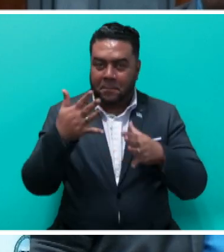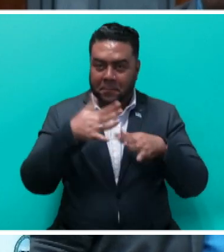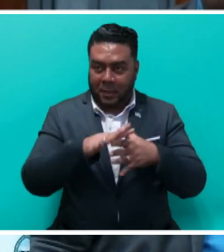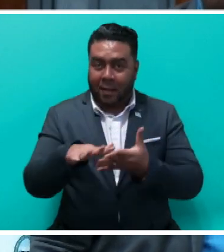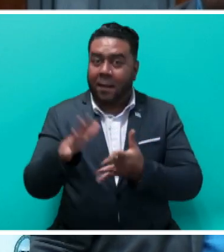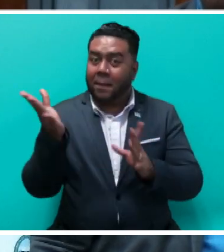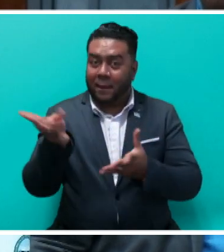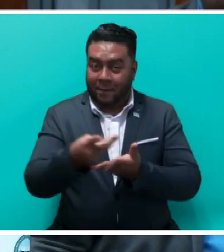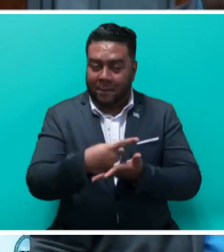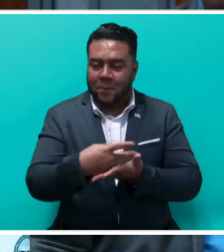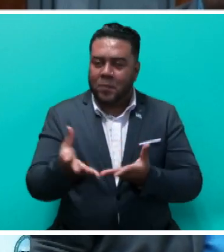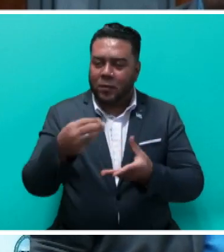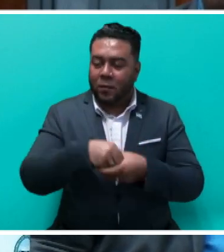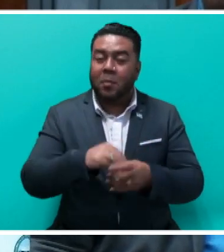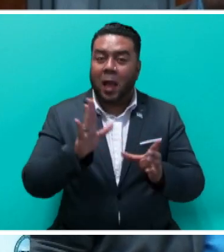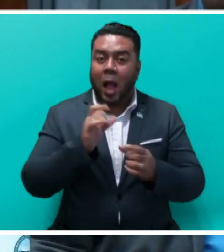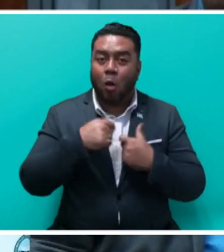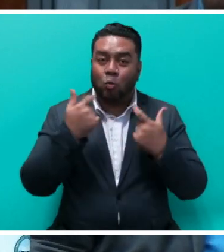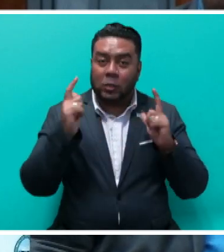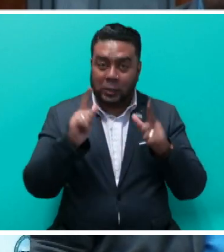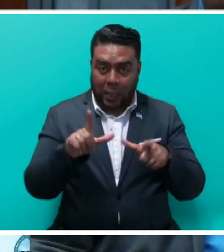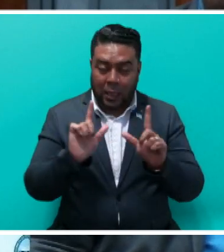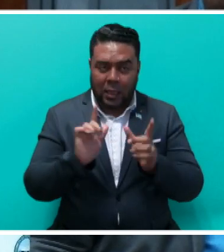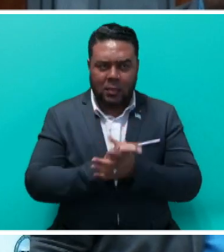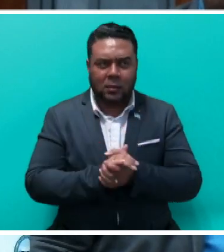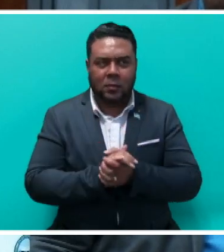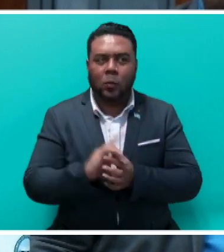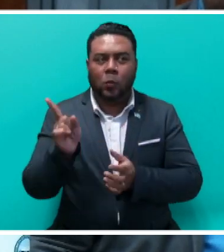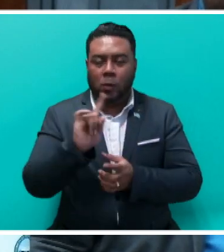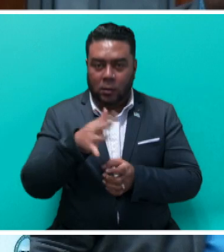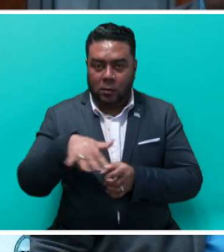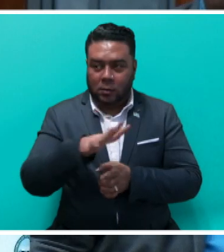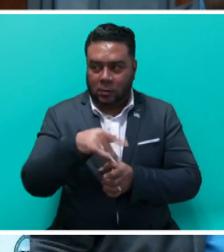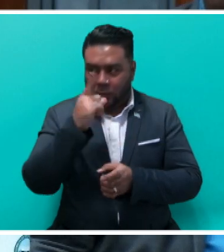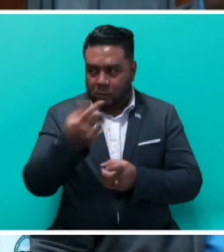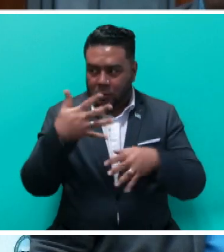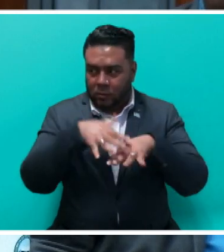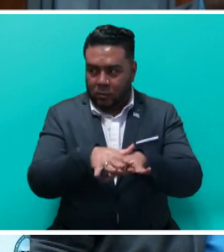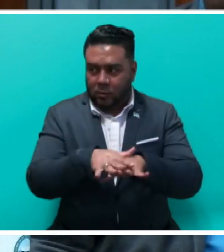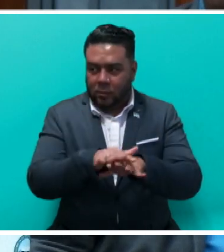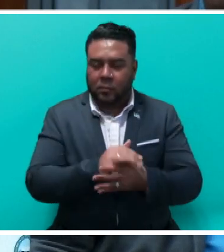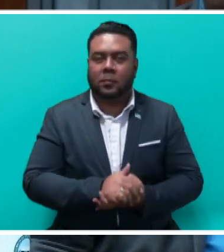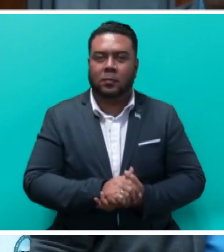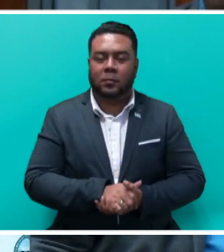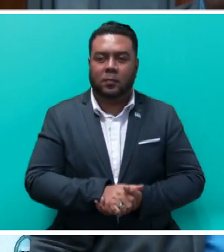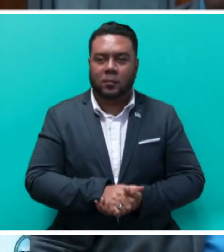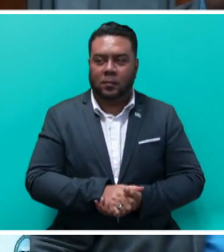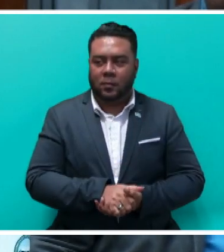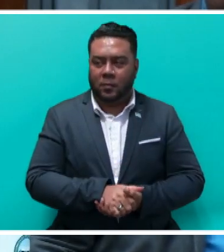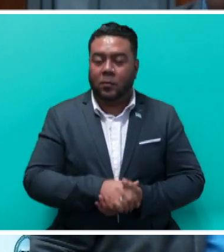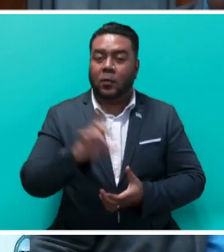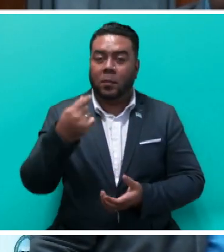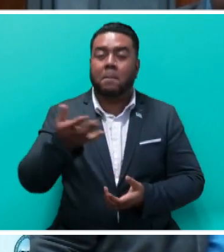from the councils on the basis and what new areas can be aligned as basis. Over the past